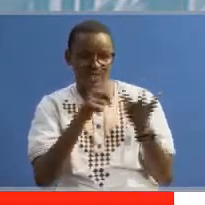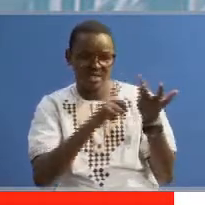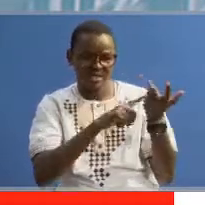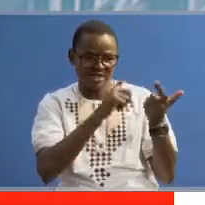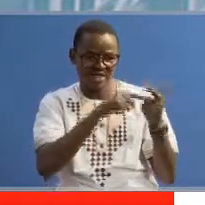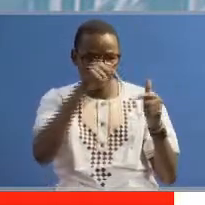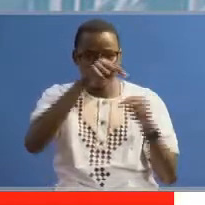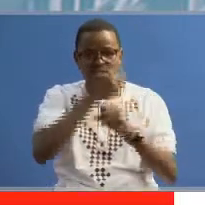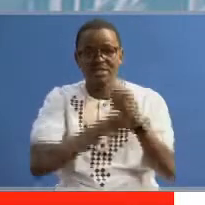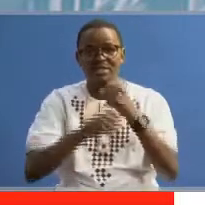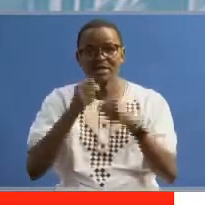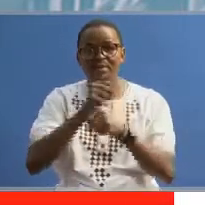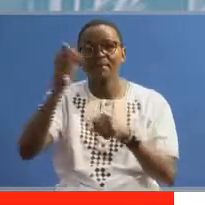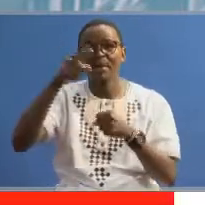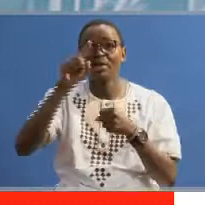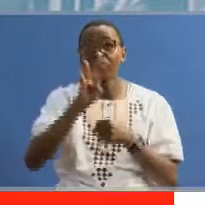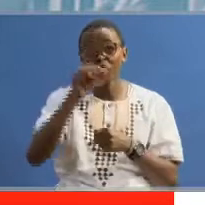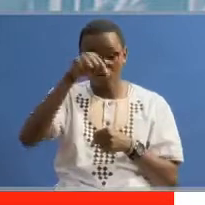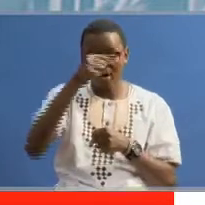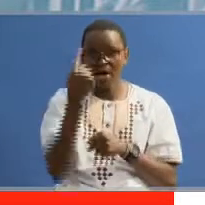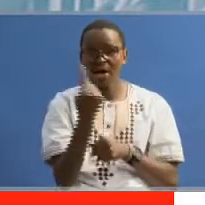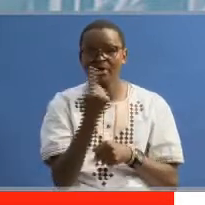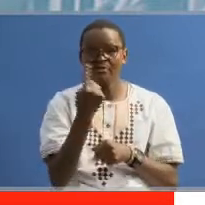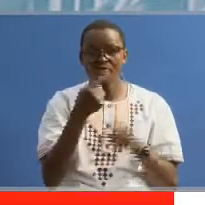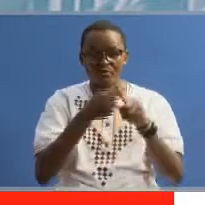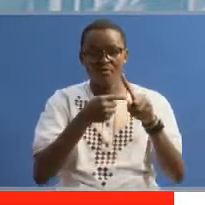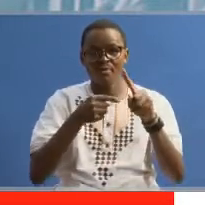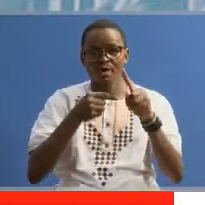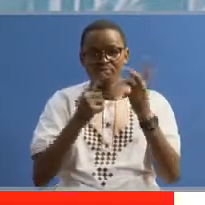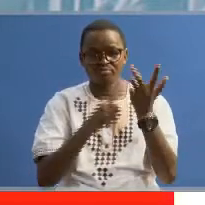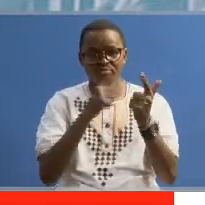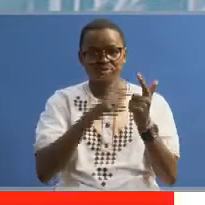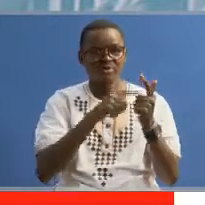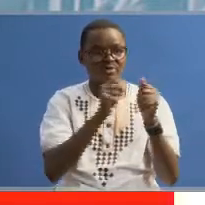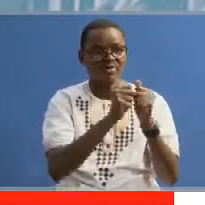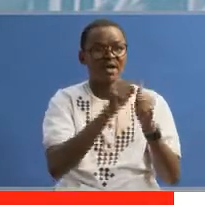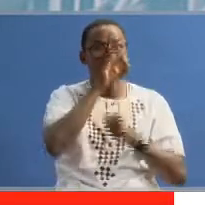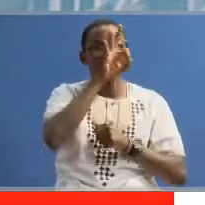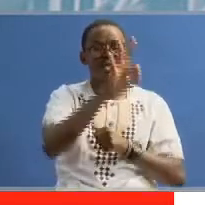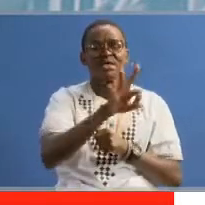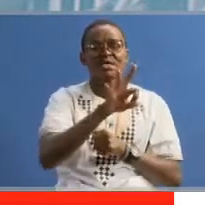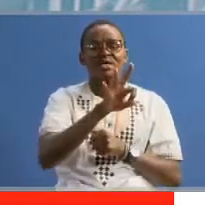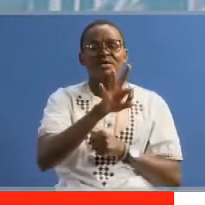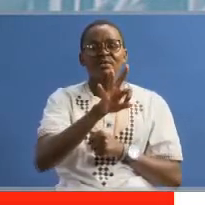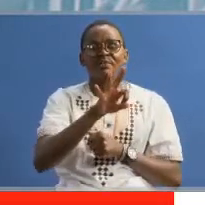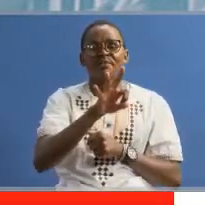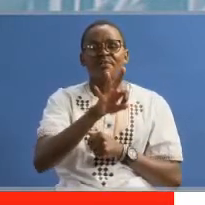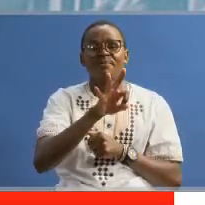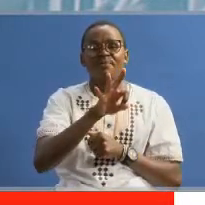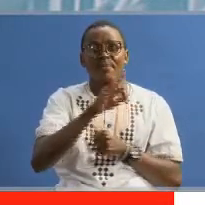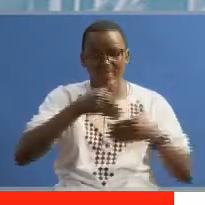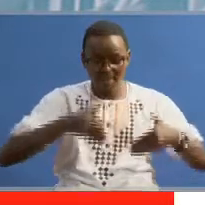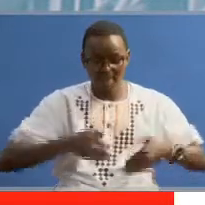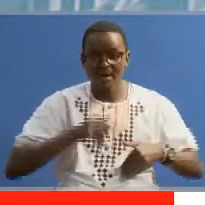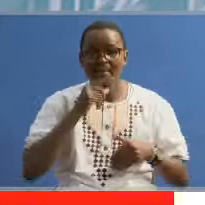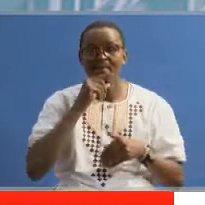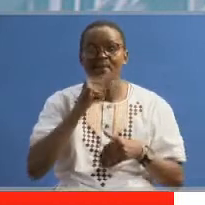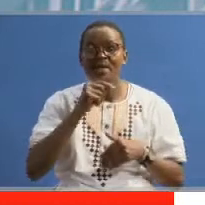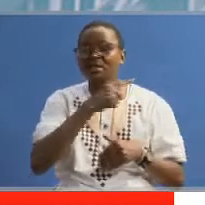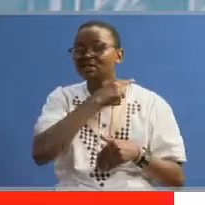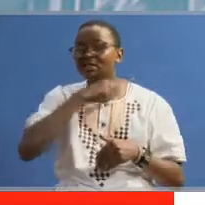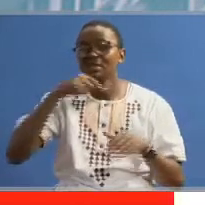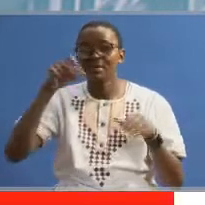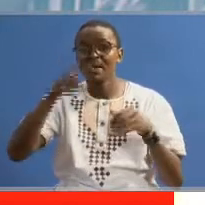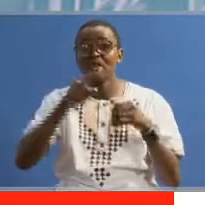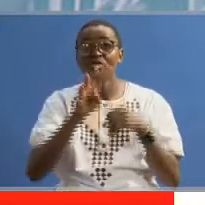year, I think in April alone, from our statistics, we had 13 young men who were killed